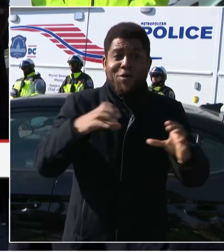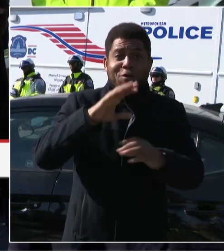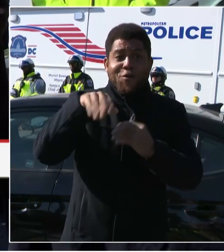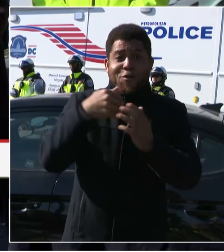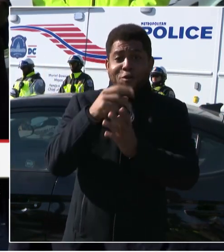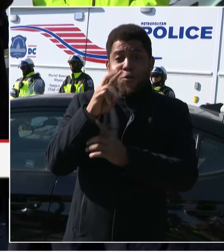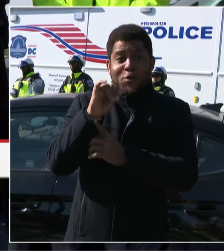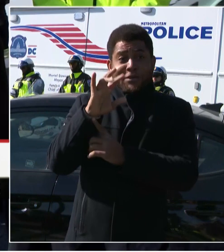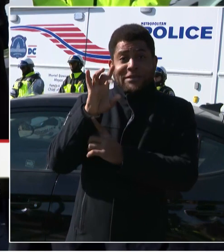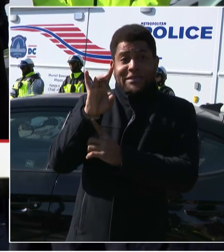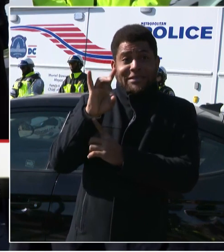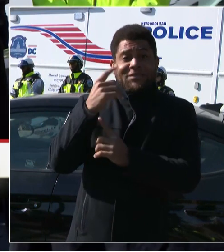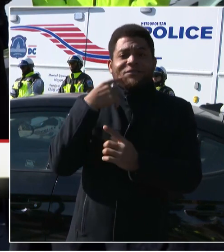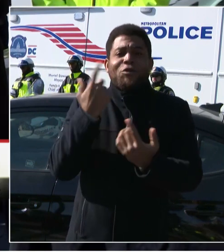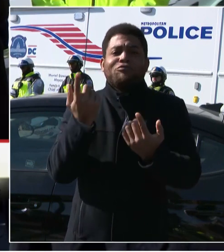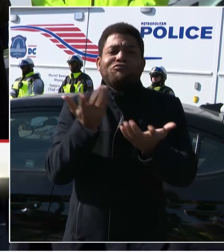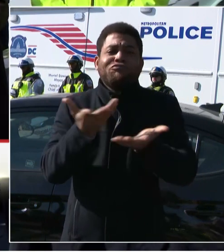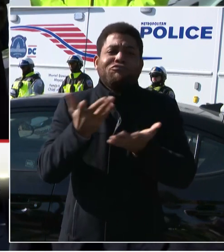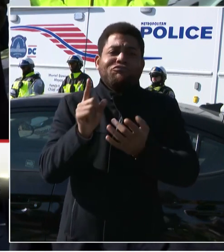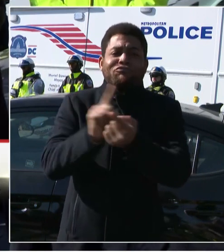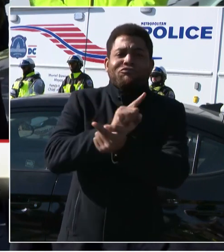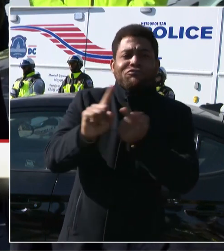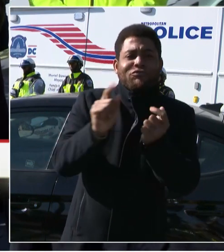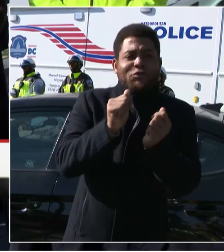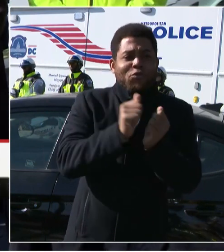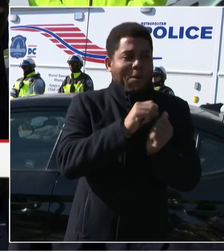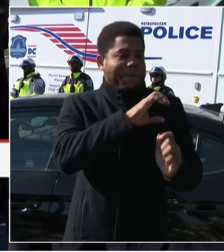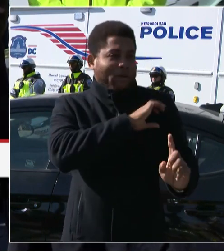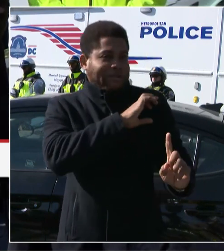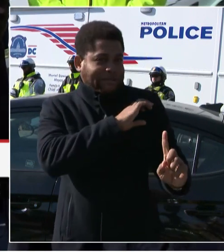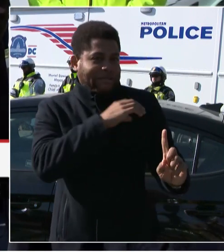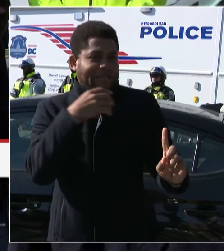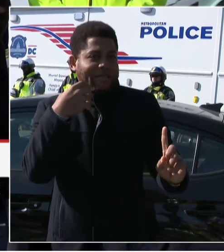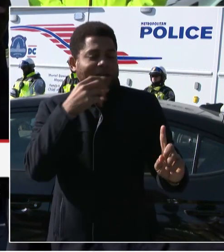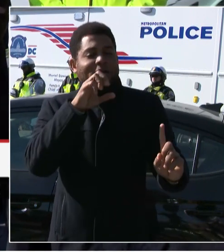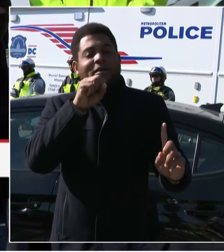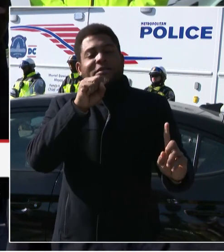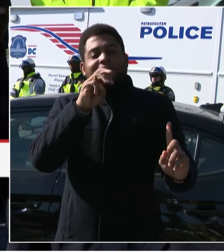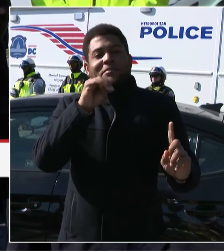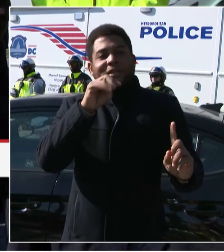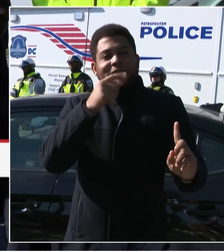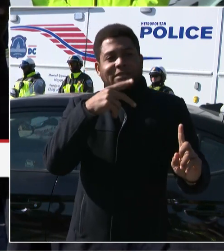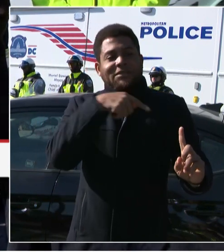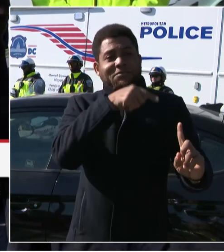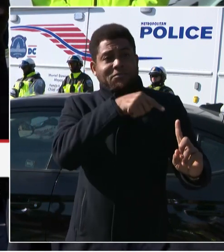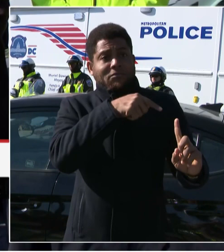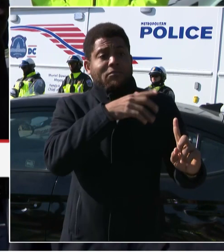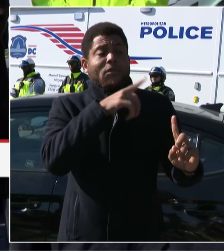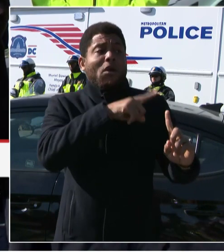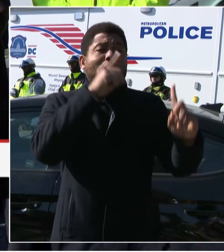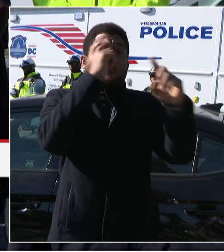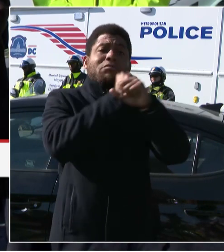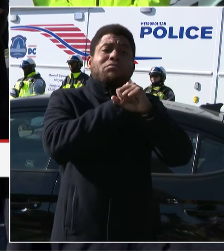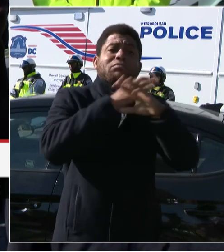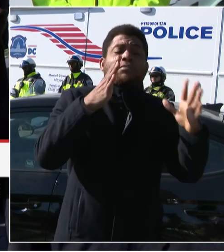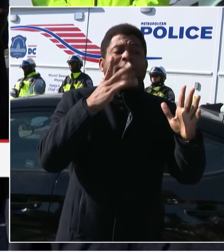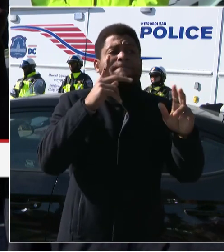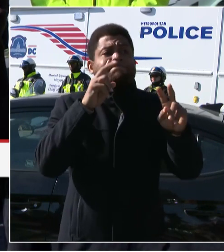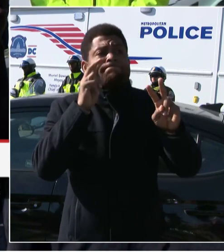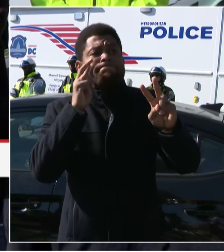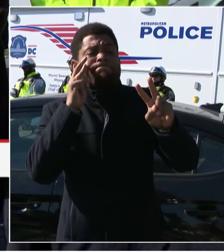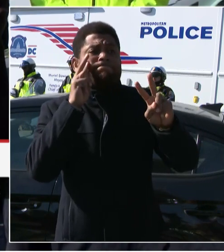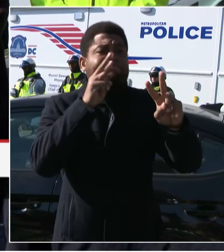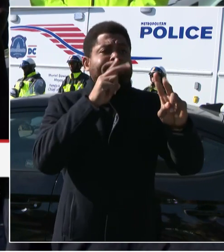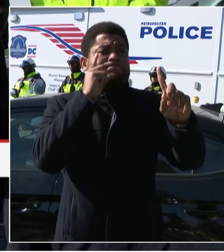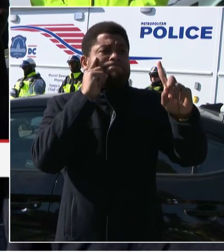to understand her vision for MPD, and for working hand in hand with the community. And you will